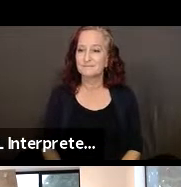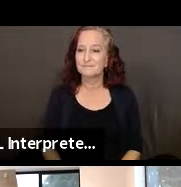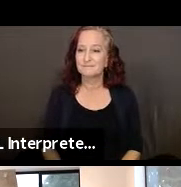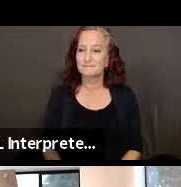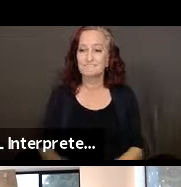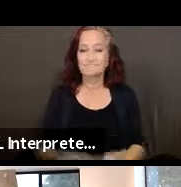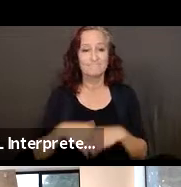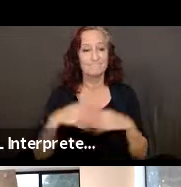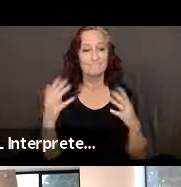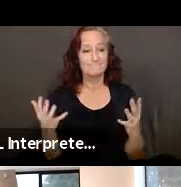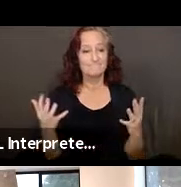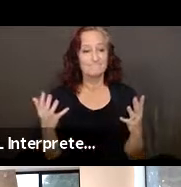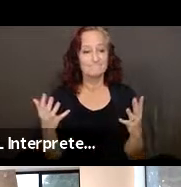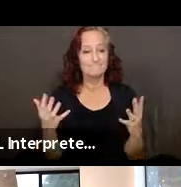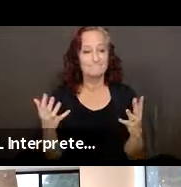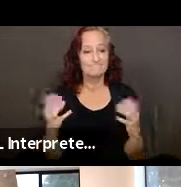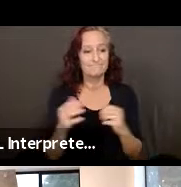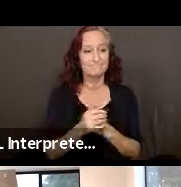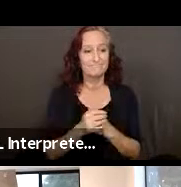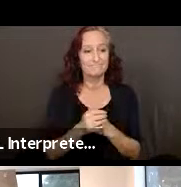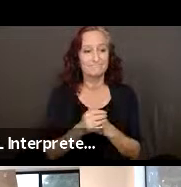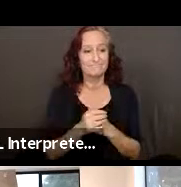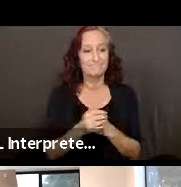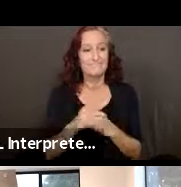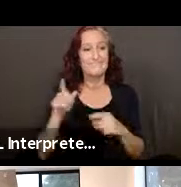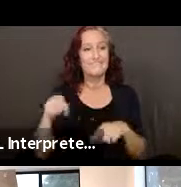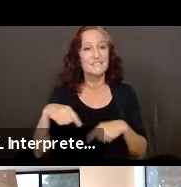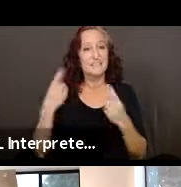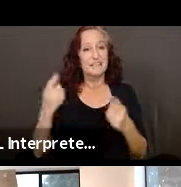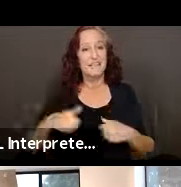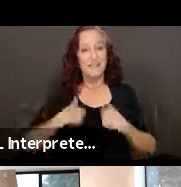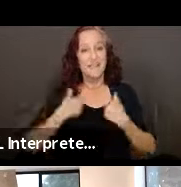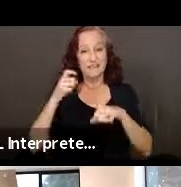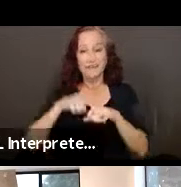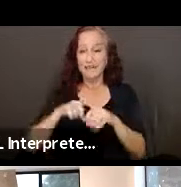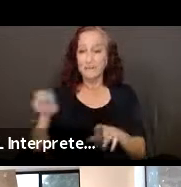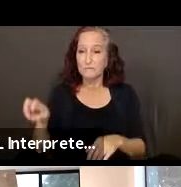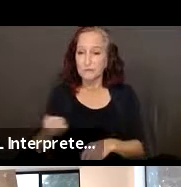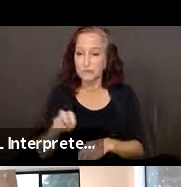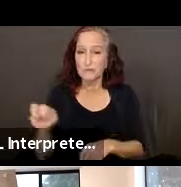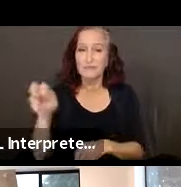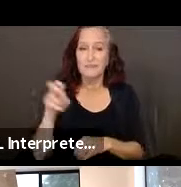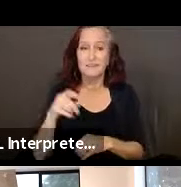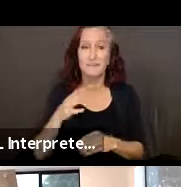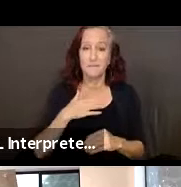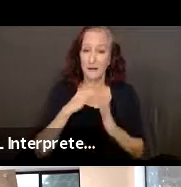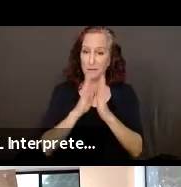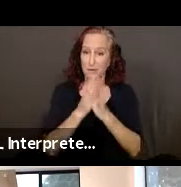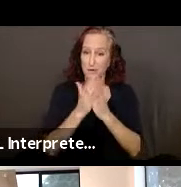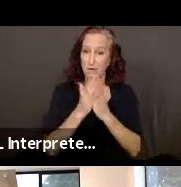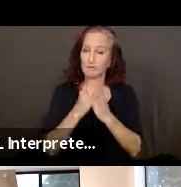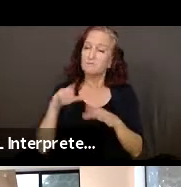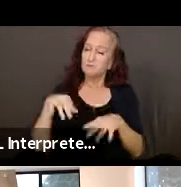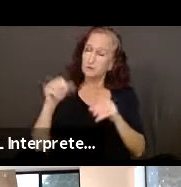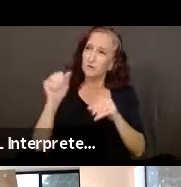This has been a lifetime journey in a lot of ways. I spent about 2.5 years writing the book.